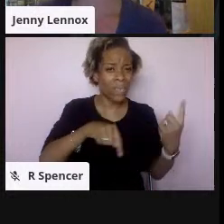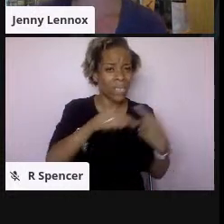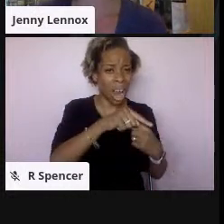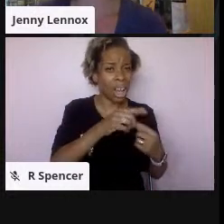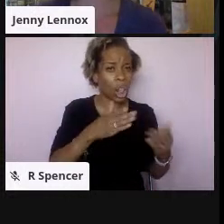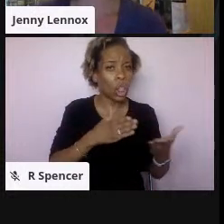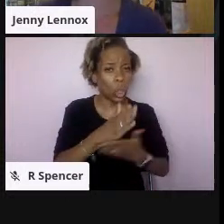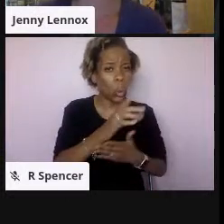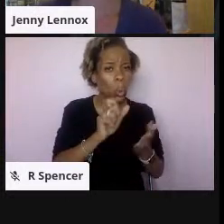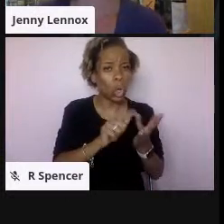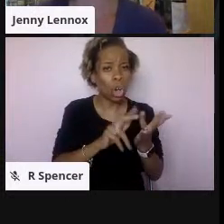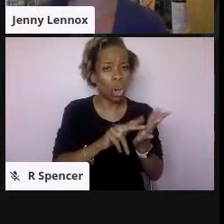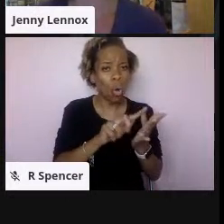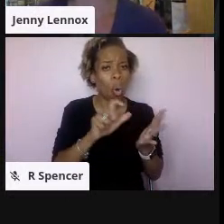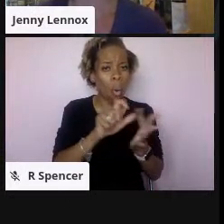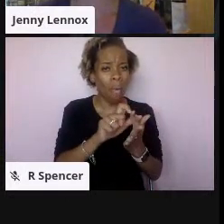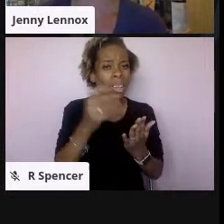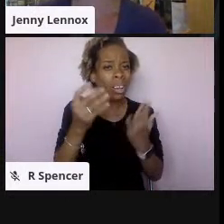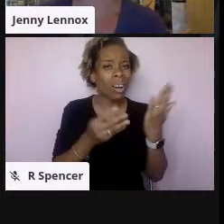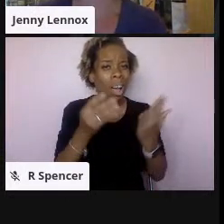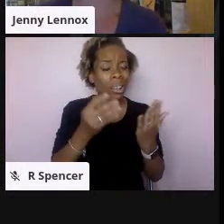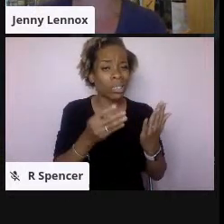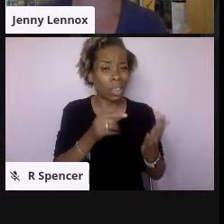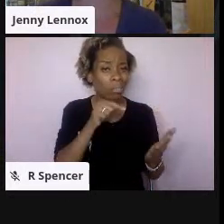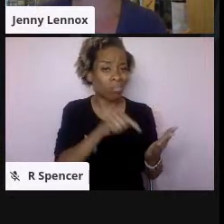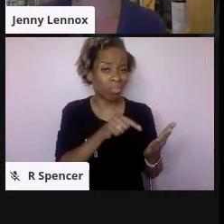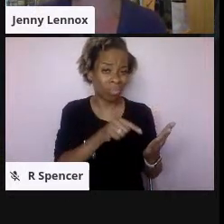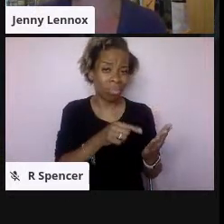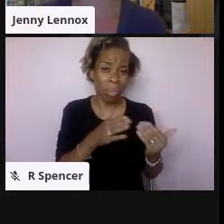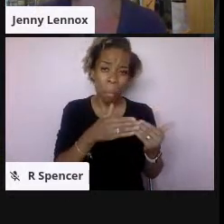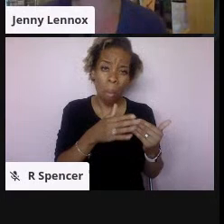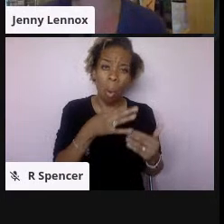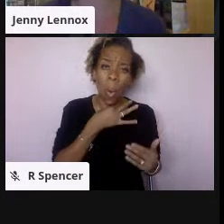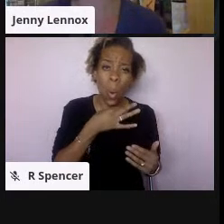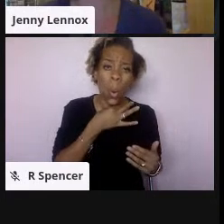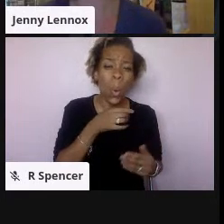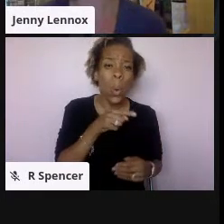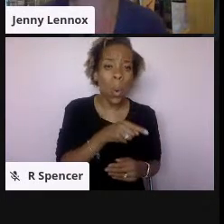workers. Will they be the people who end up being forced back to go to